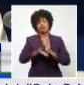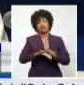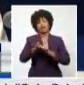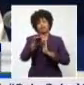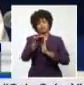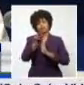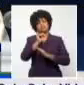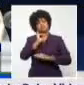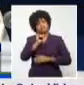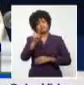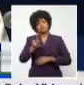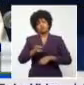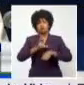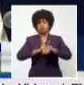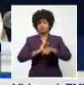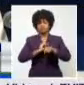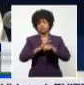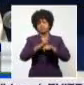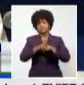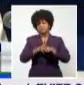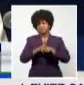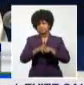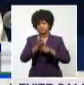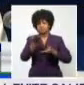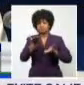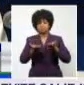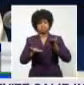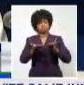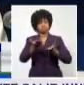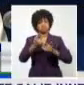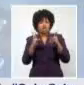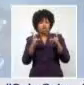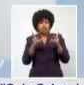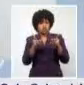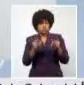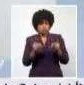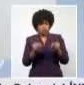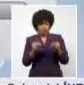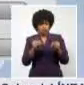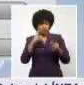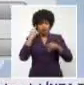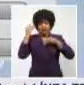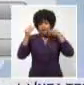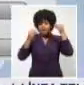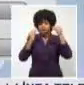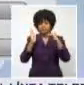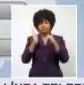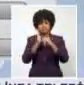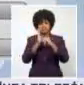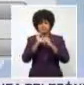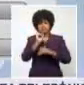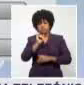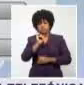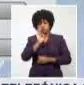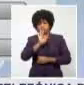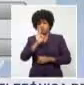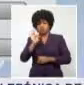Another positive indicator, there is 33 discharges and 6 confirmed cases.